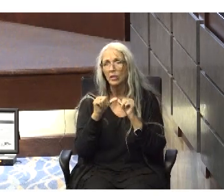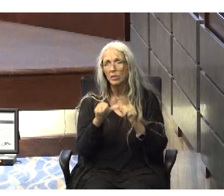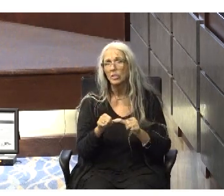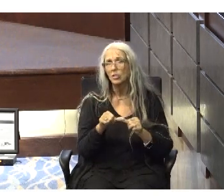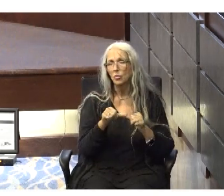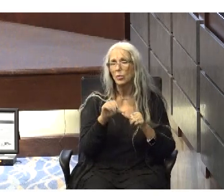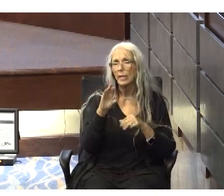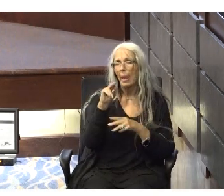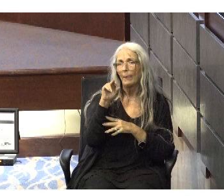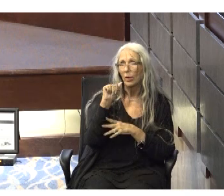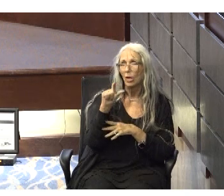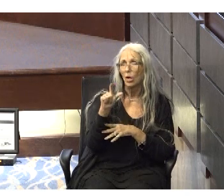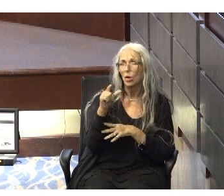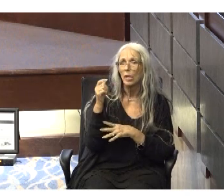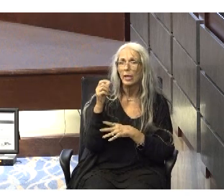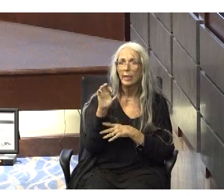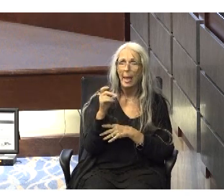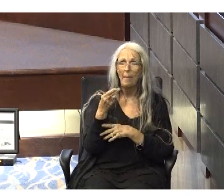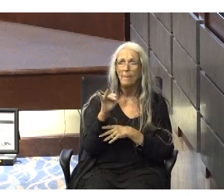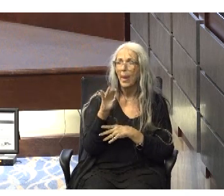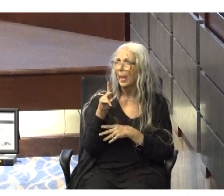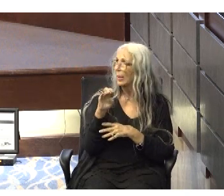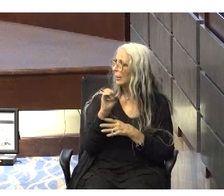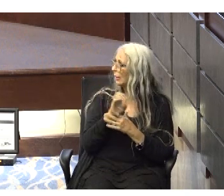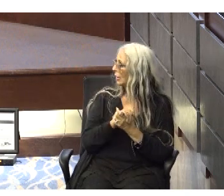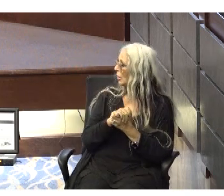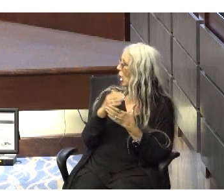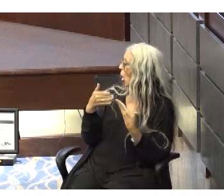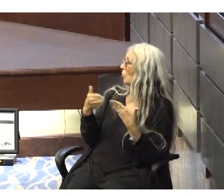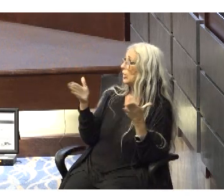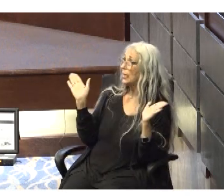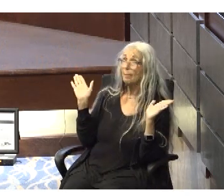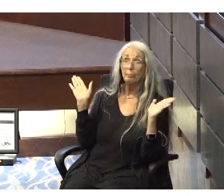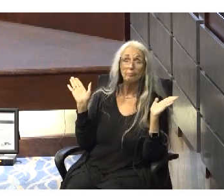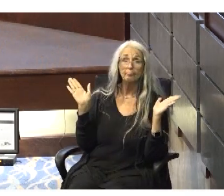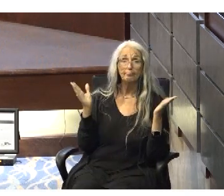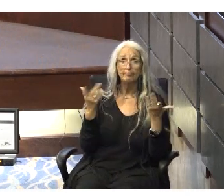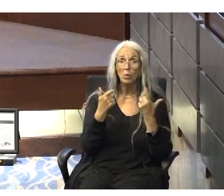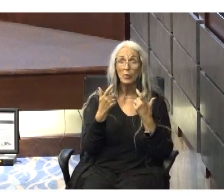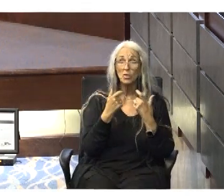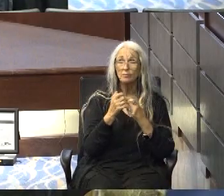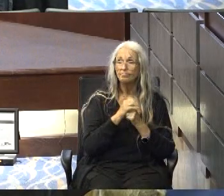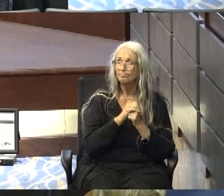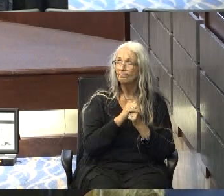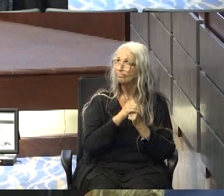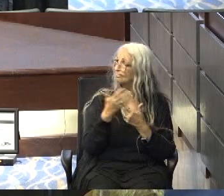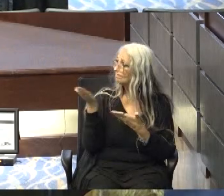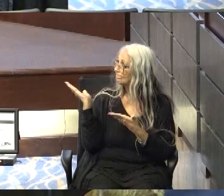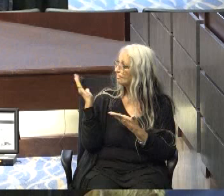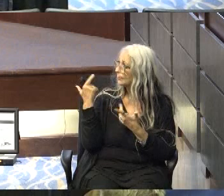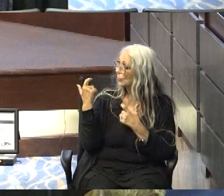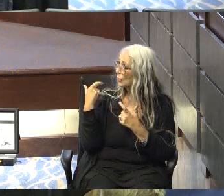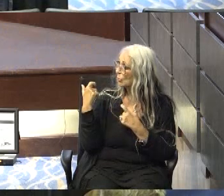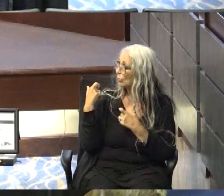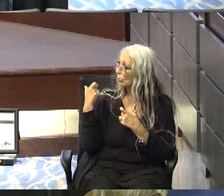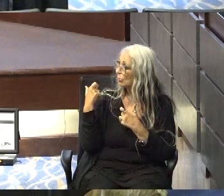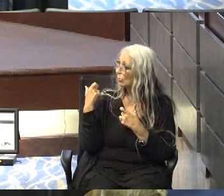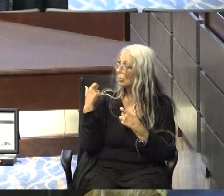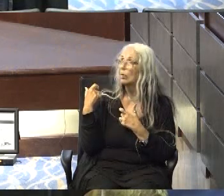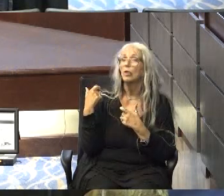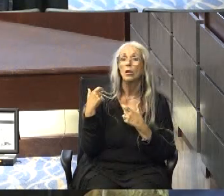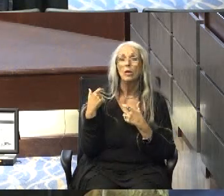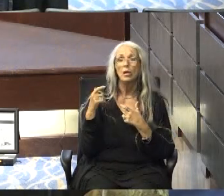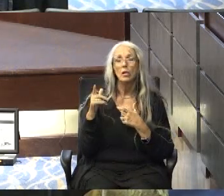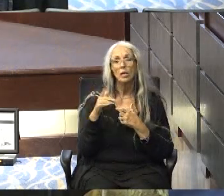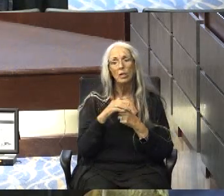campaign. So with that, I'd like to open it up for any questions you may have. Any questions? I'm going to